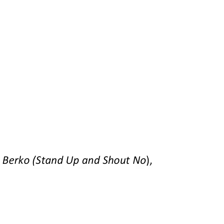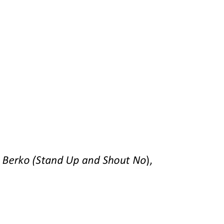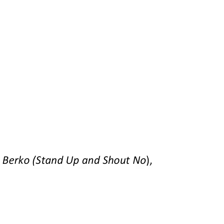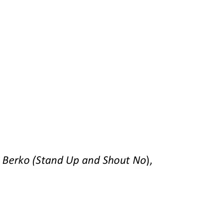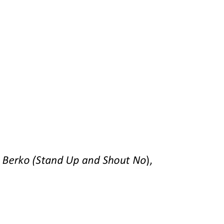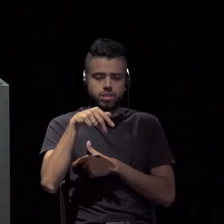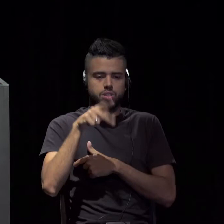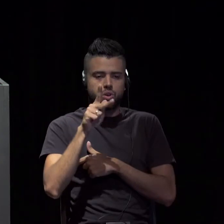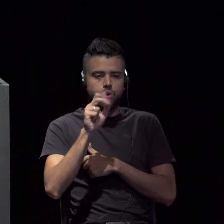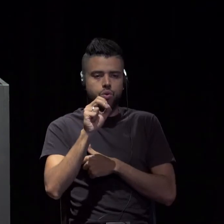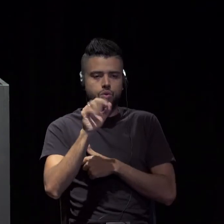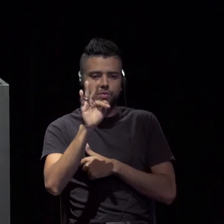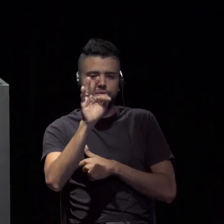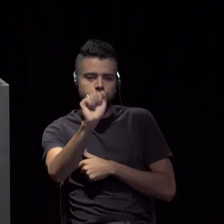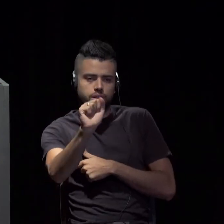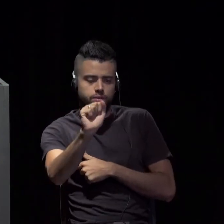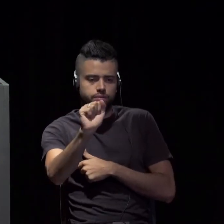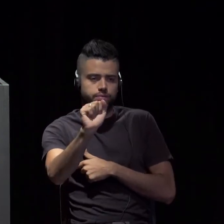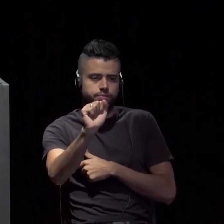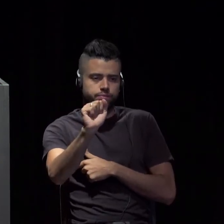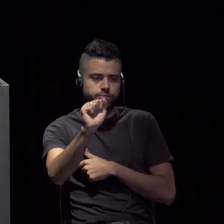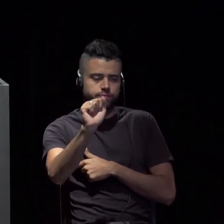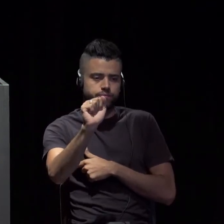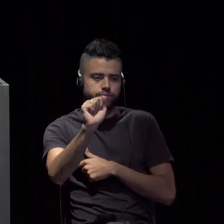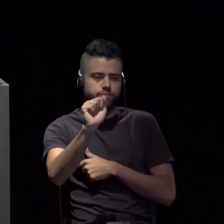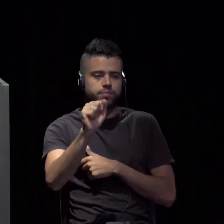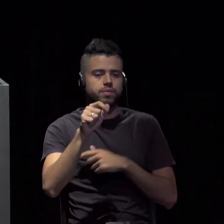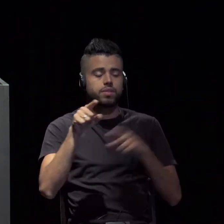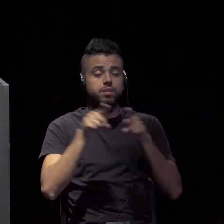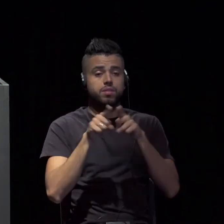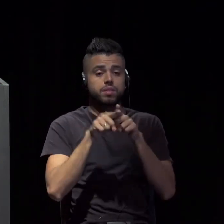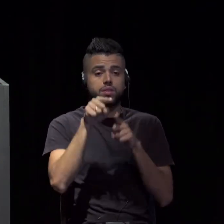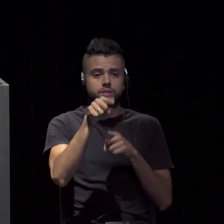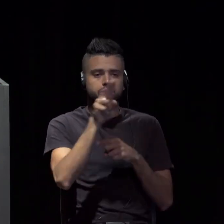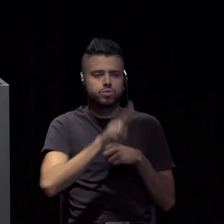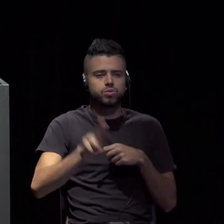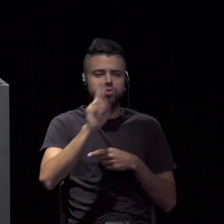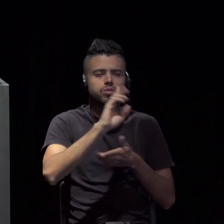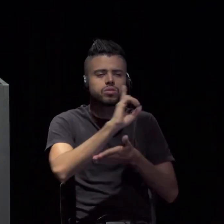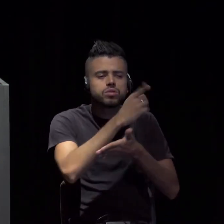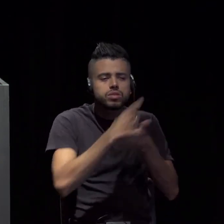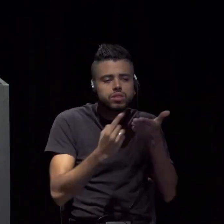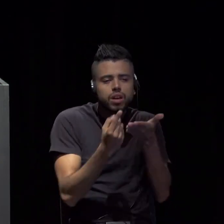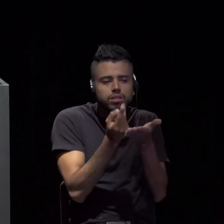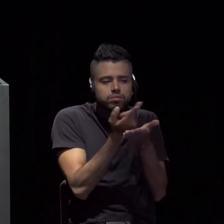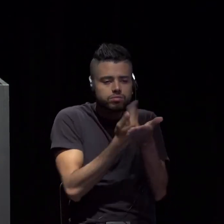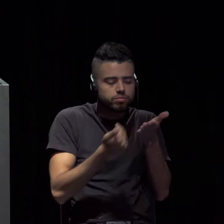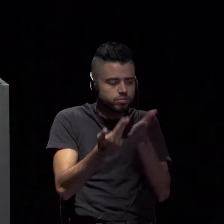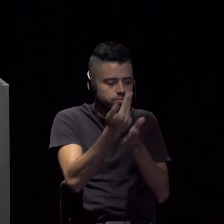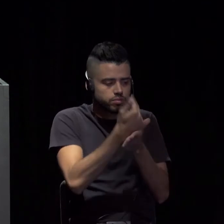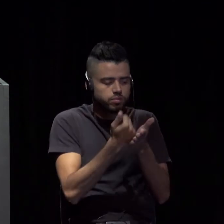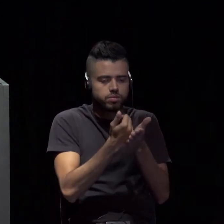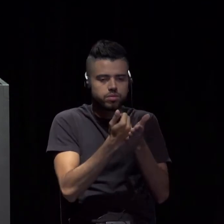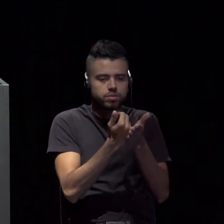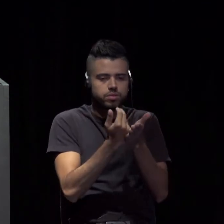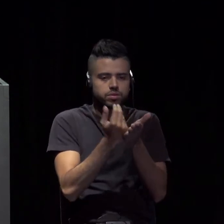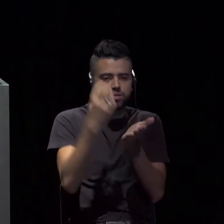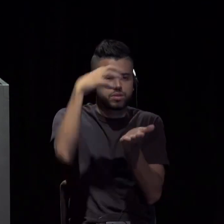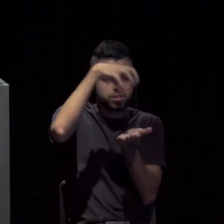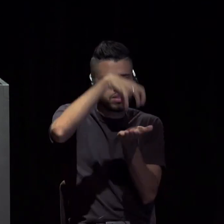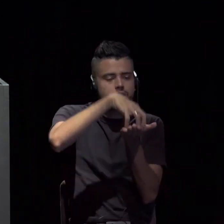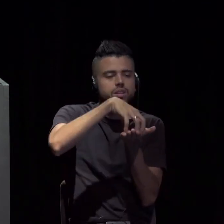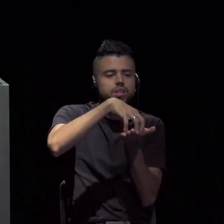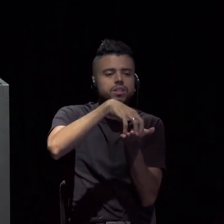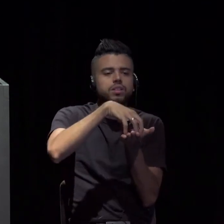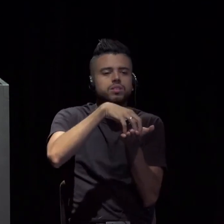burned abstract decorative designs around central motifs from specific Adinkra signs, using